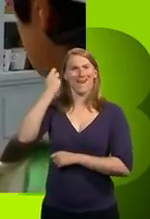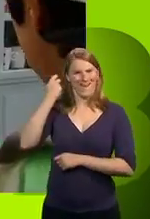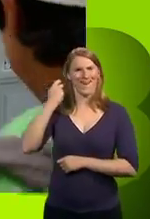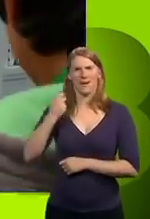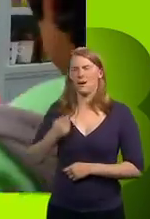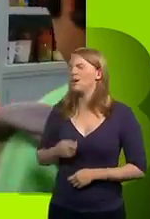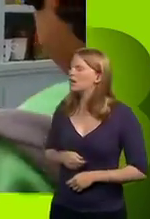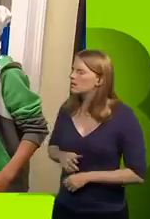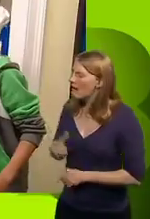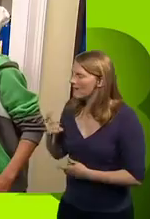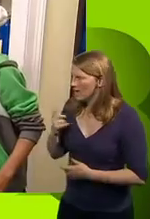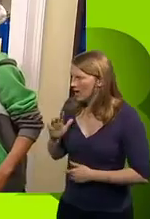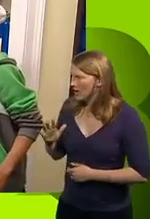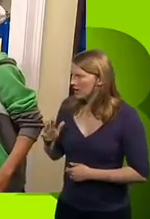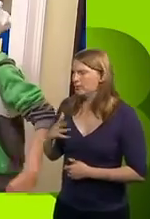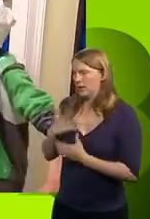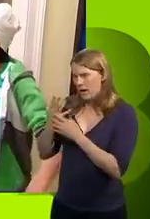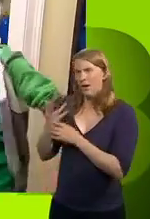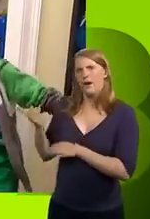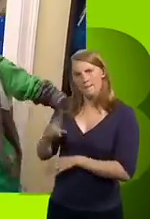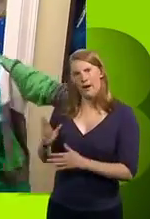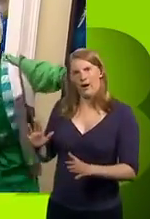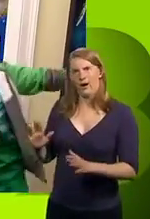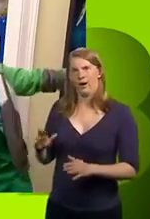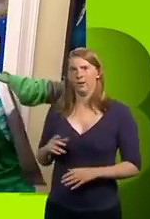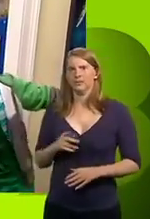back. Pull as hard as you can.